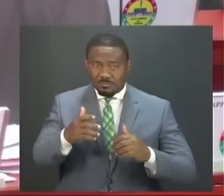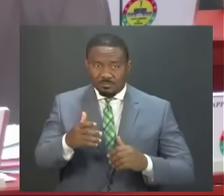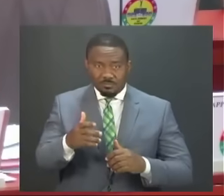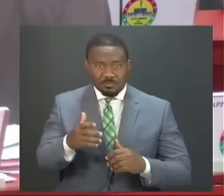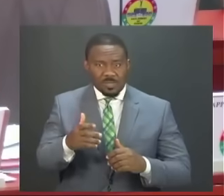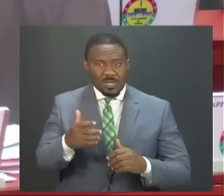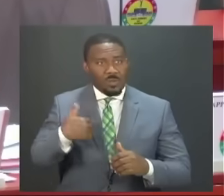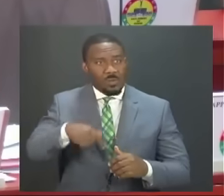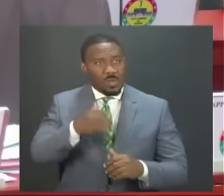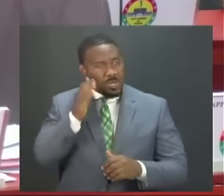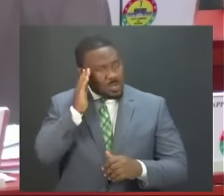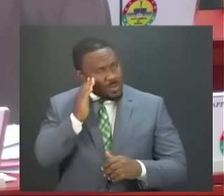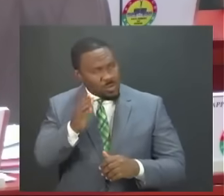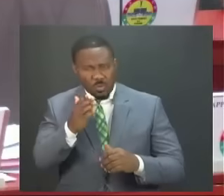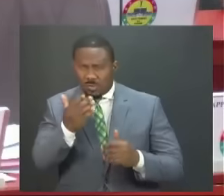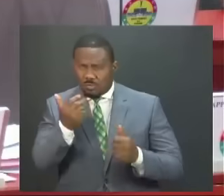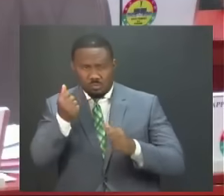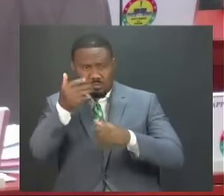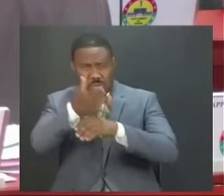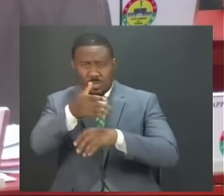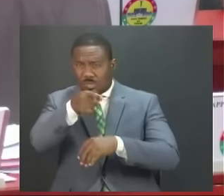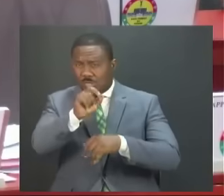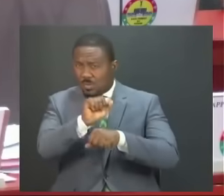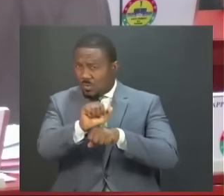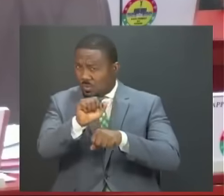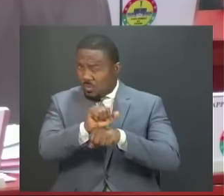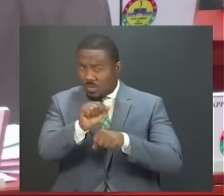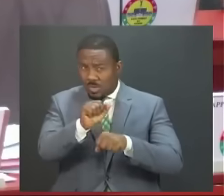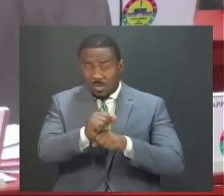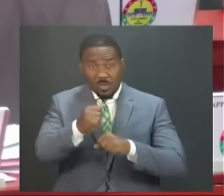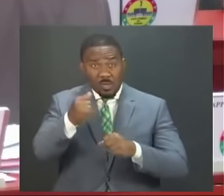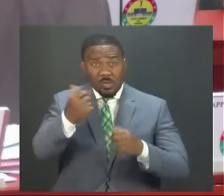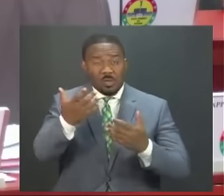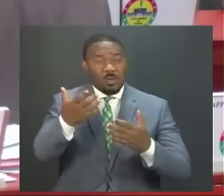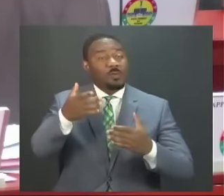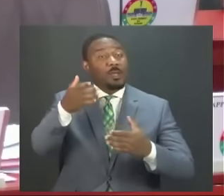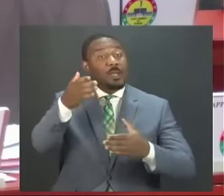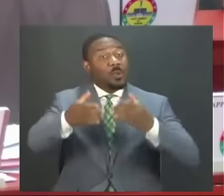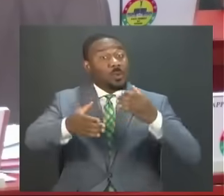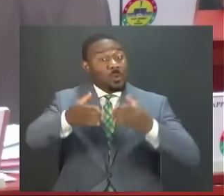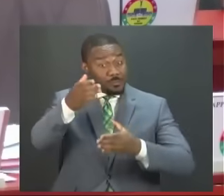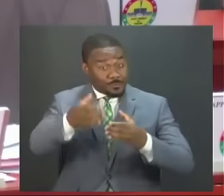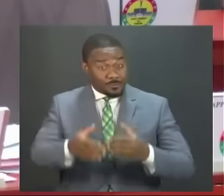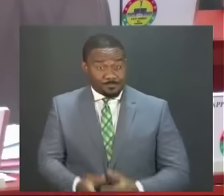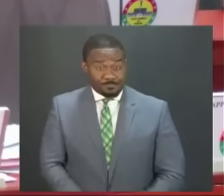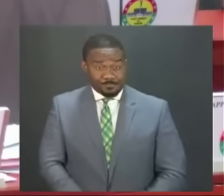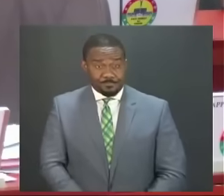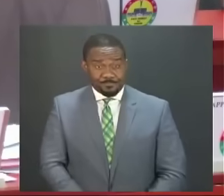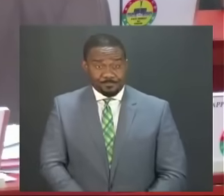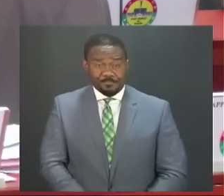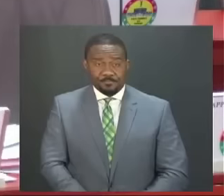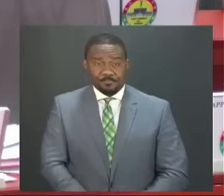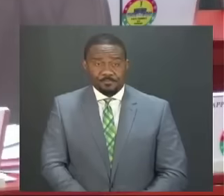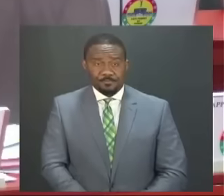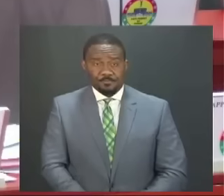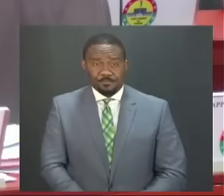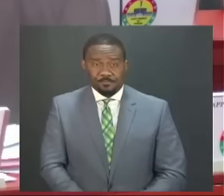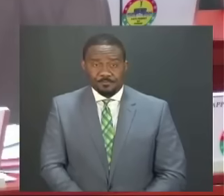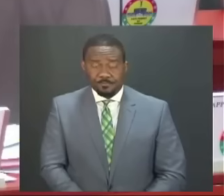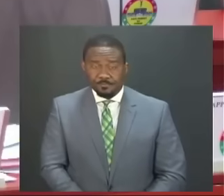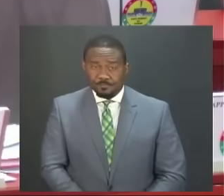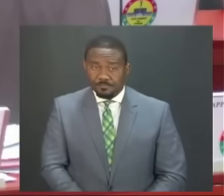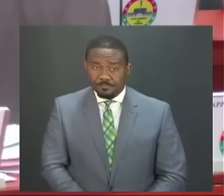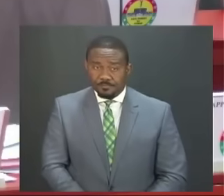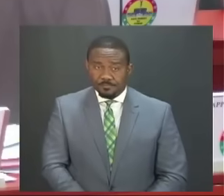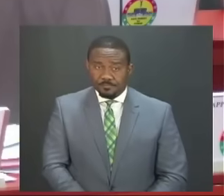the judiciary. That is my first argument. He continues at paragraph